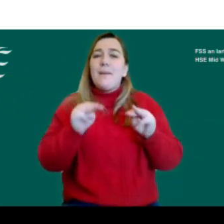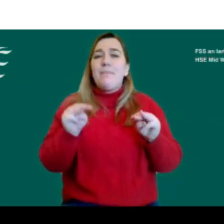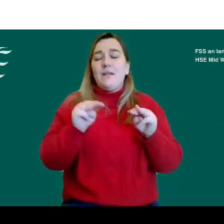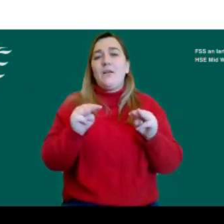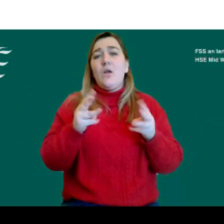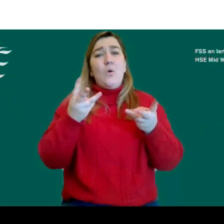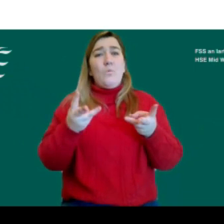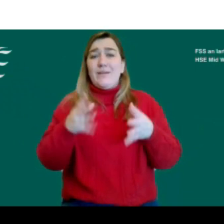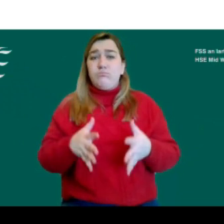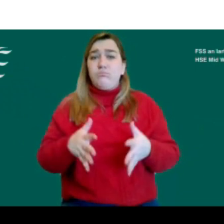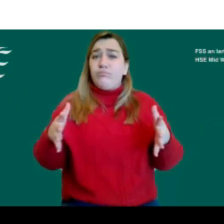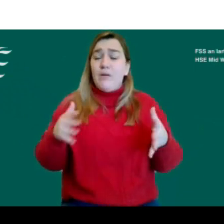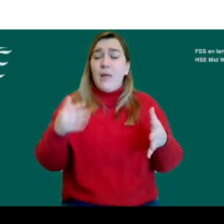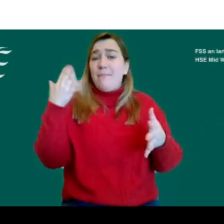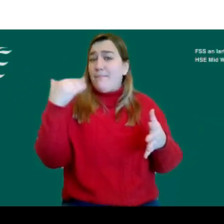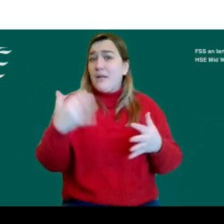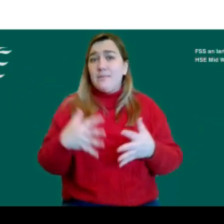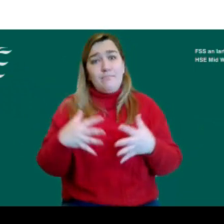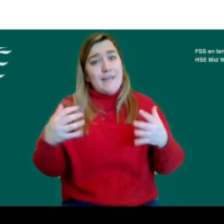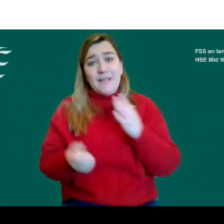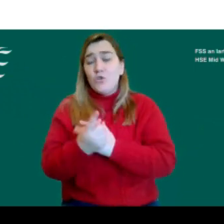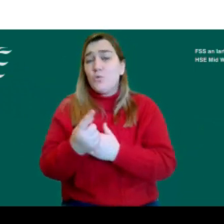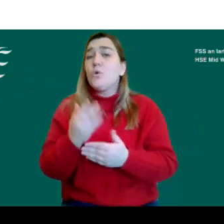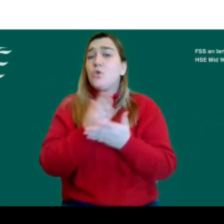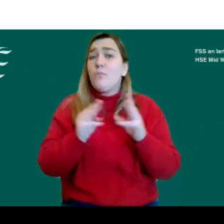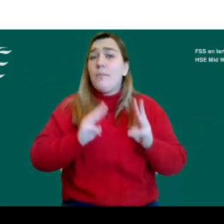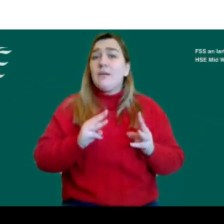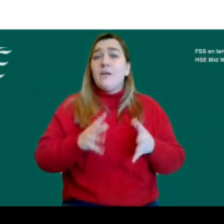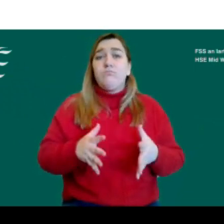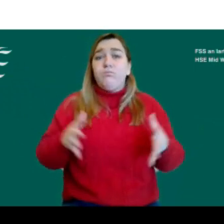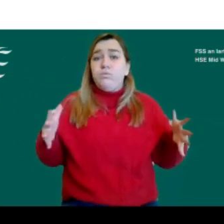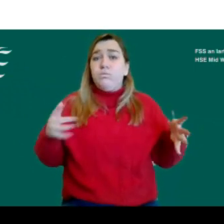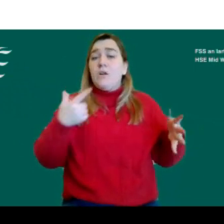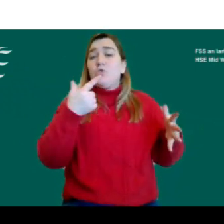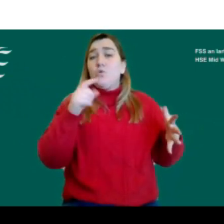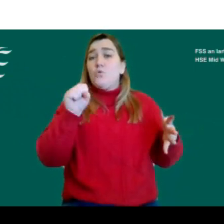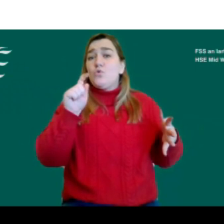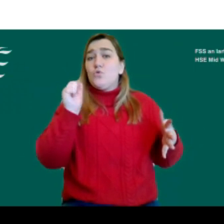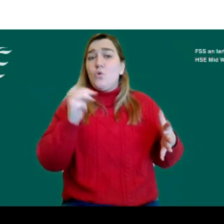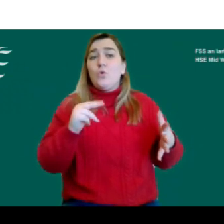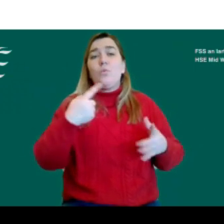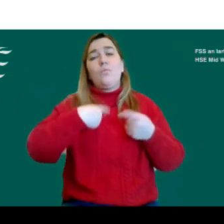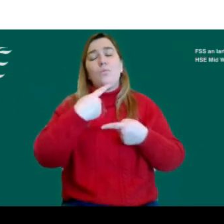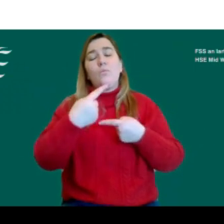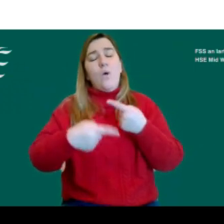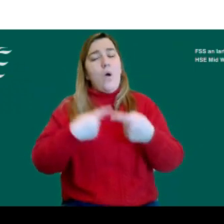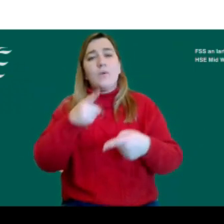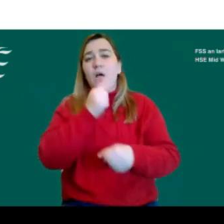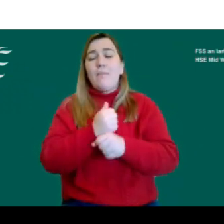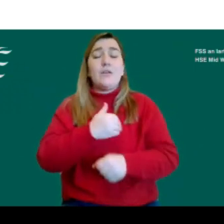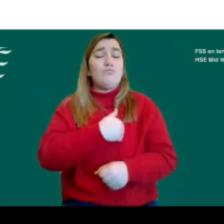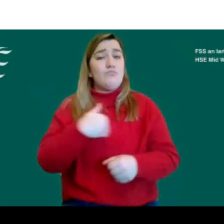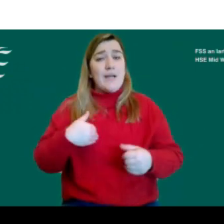stone. We always talk about breast exam, self-examination, make sure people are plugged in with breast check. And often we sometimes